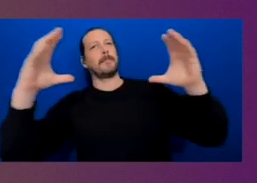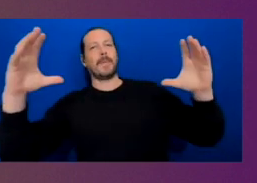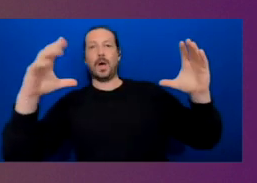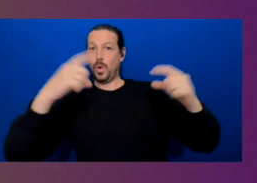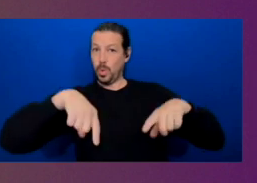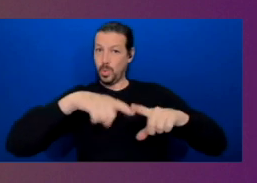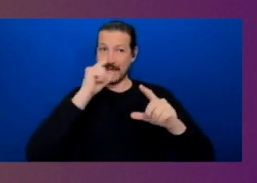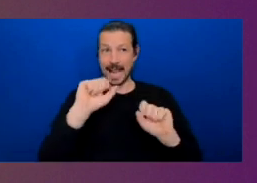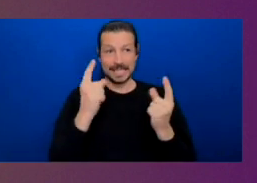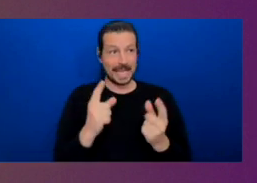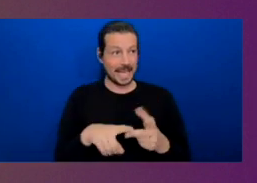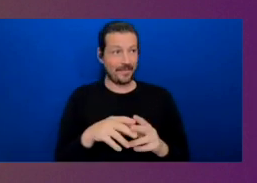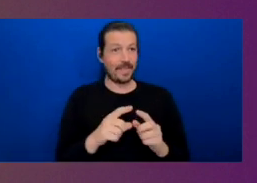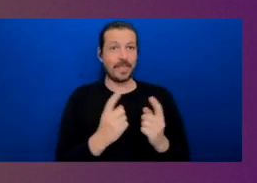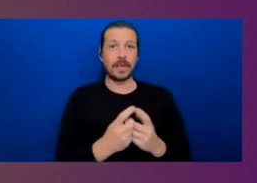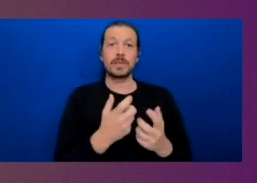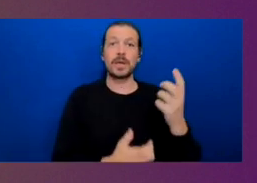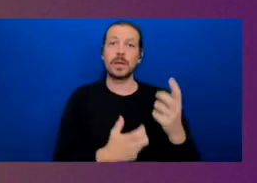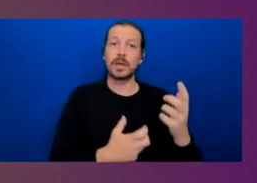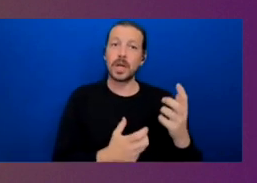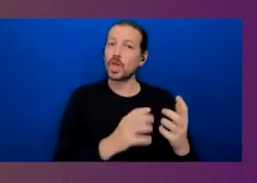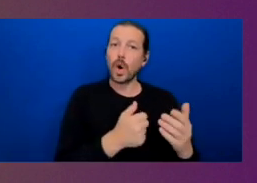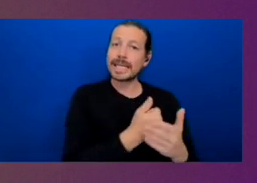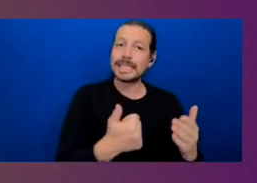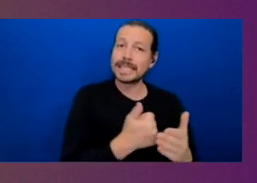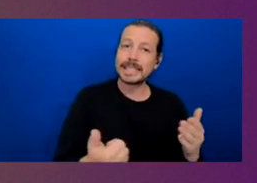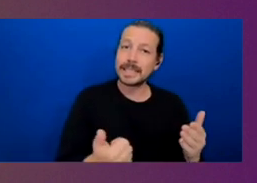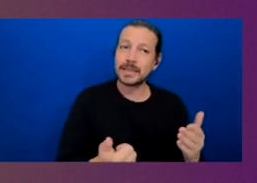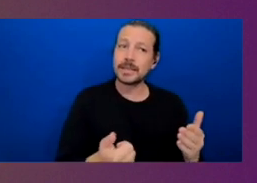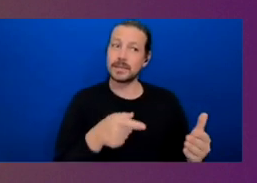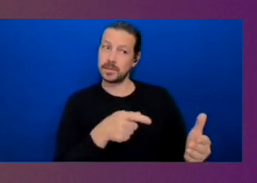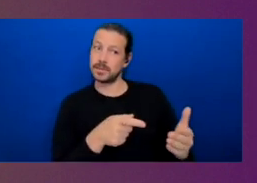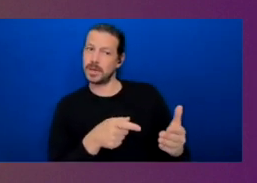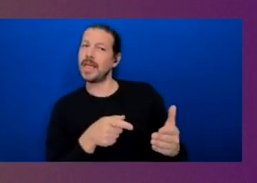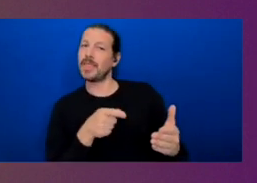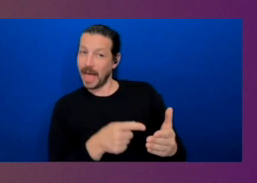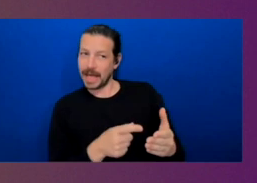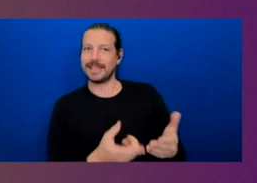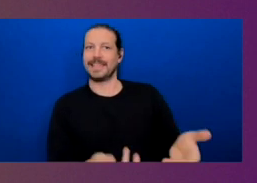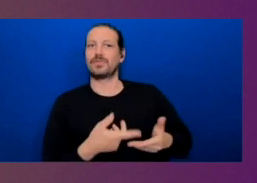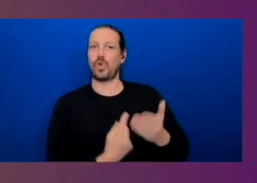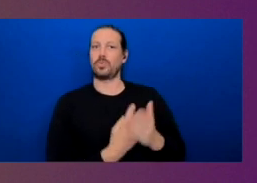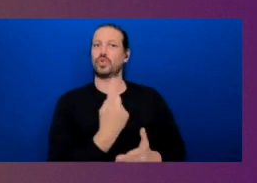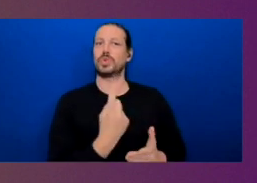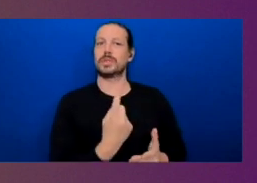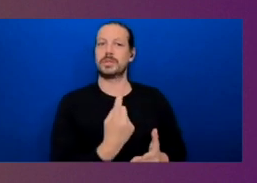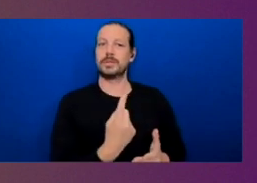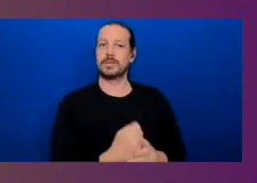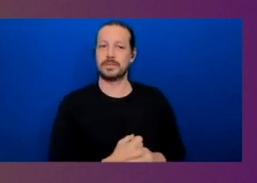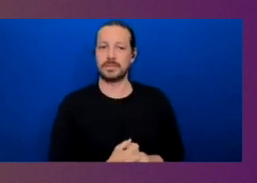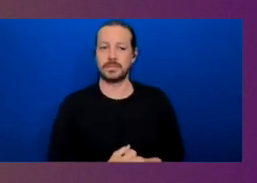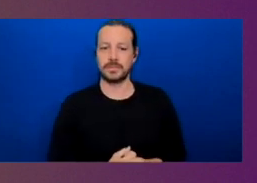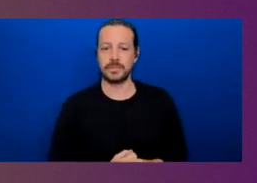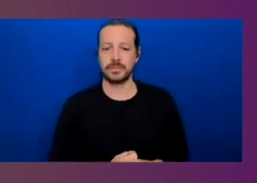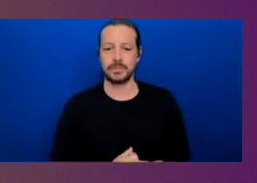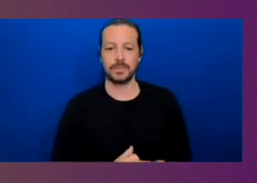is. And if we look for where inconsistency is, that's where opportunity is. And what's really interesting about that, you've just talked